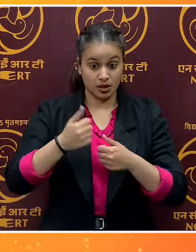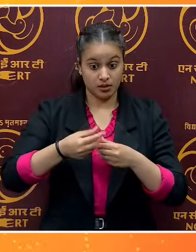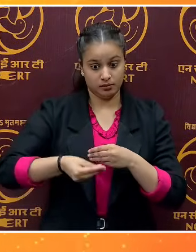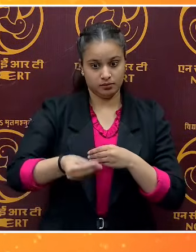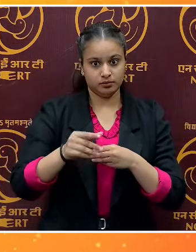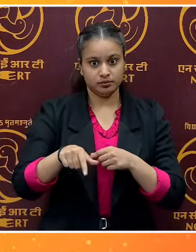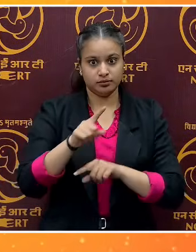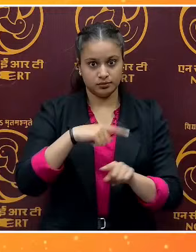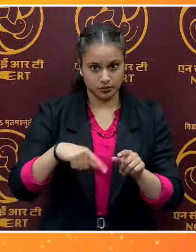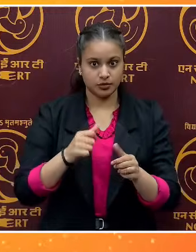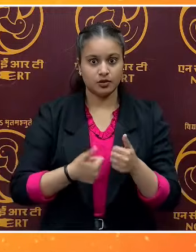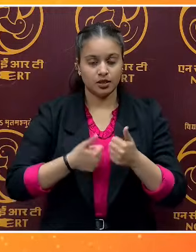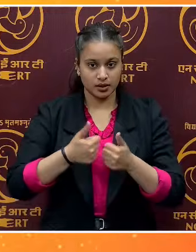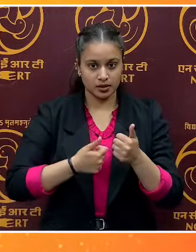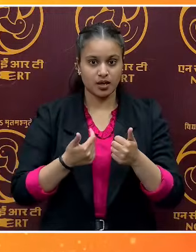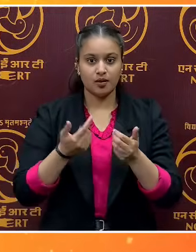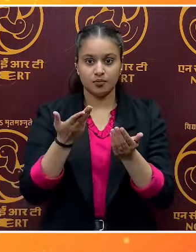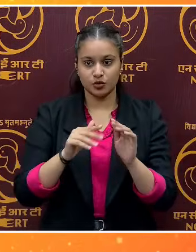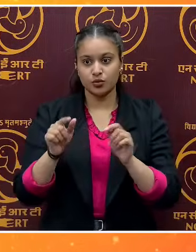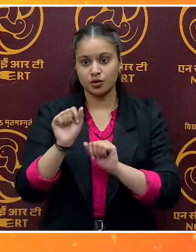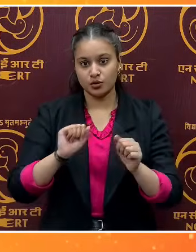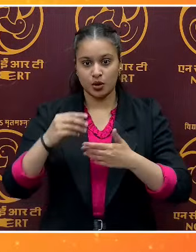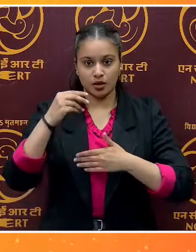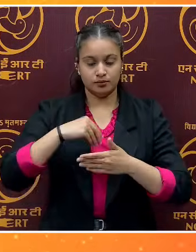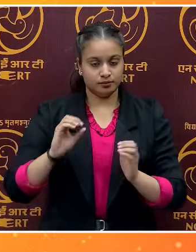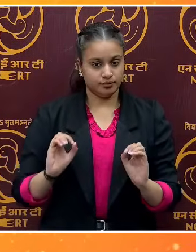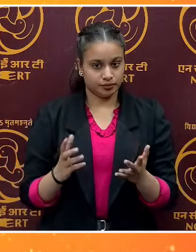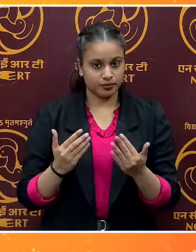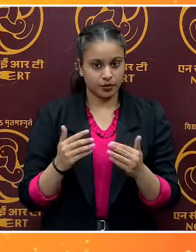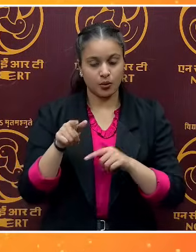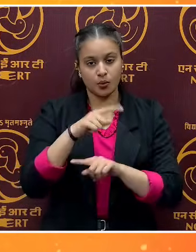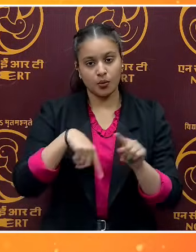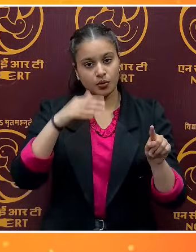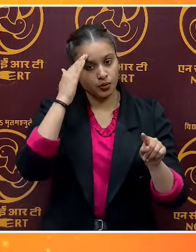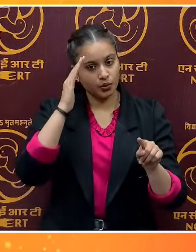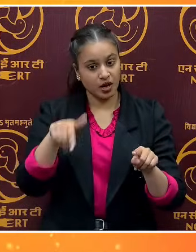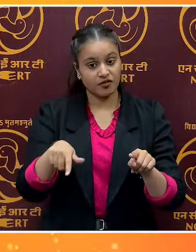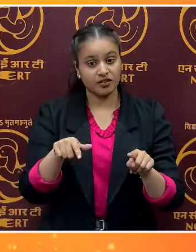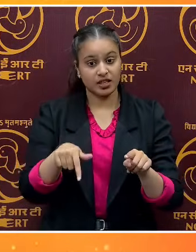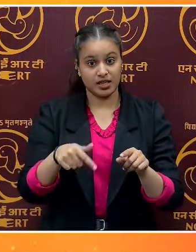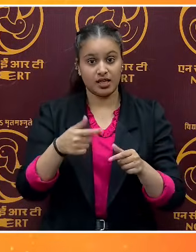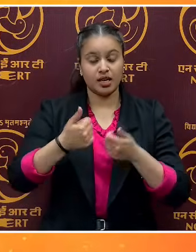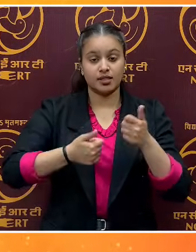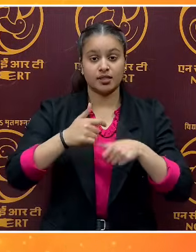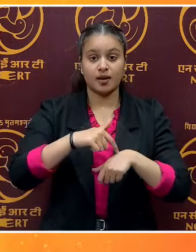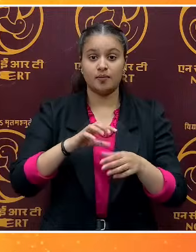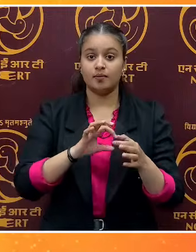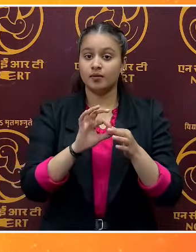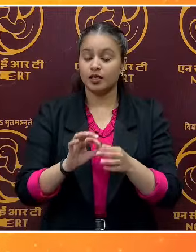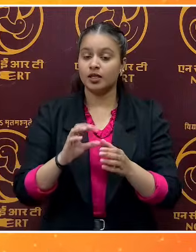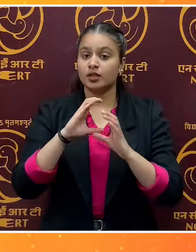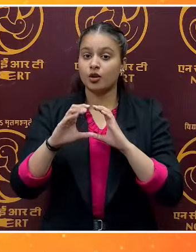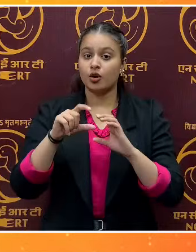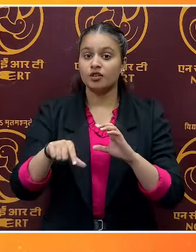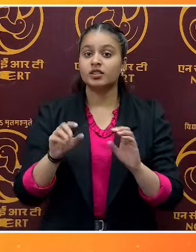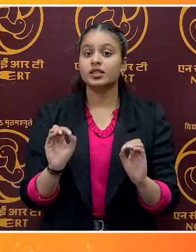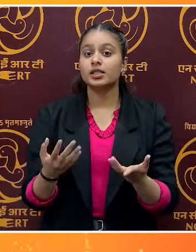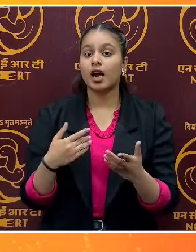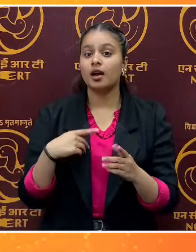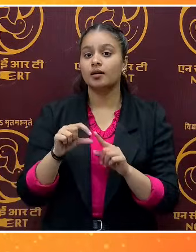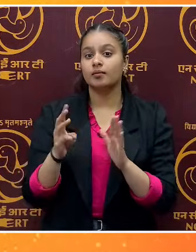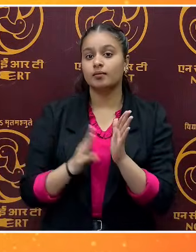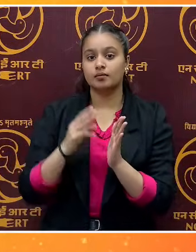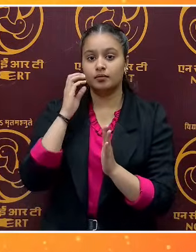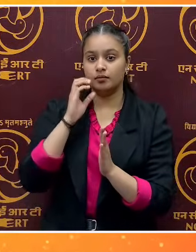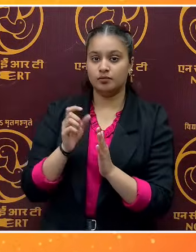let's ignite the exam warrior in each one of us. As we all know that Pariksha Pe Charcha, an initiative of our Honorable